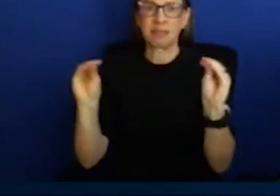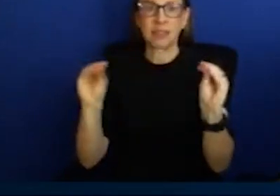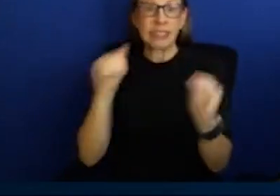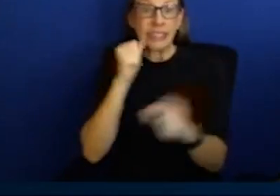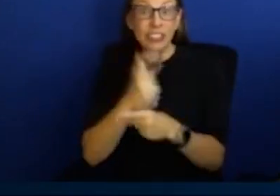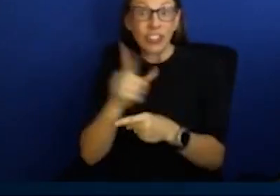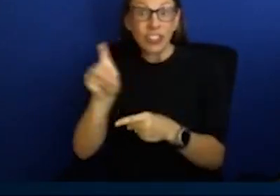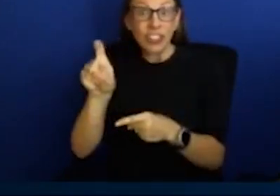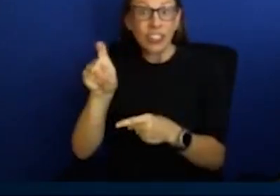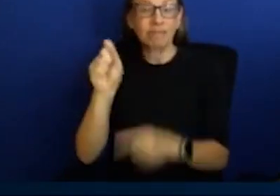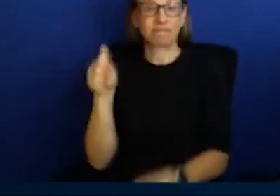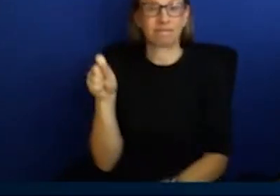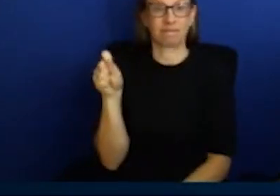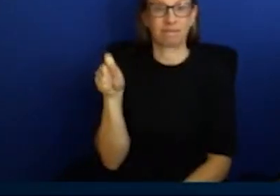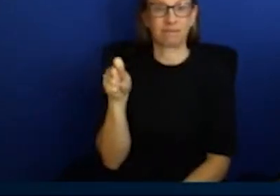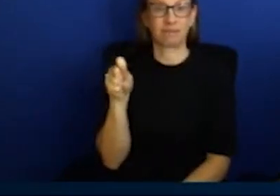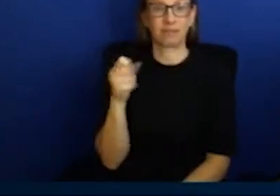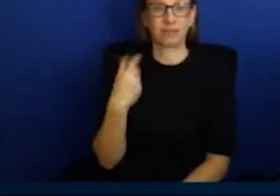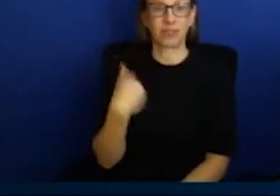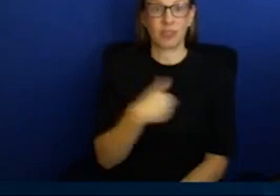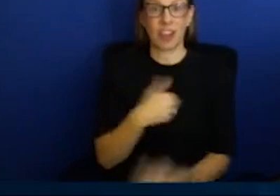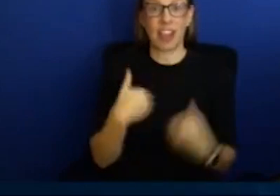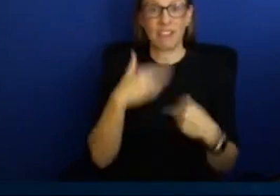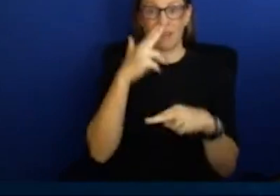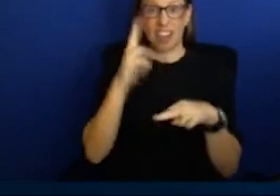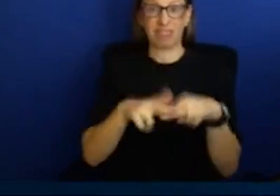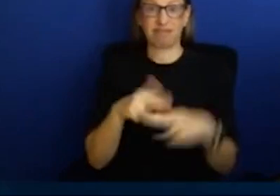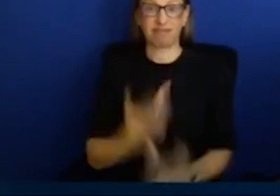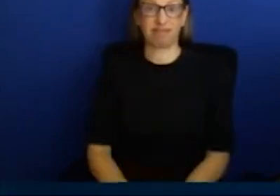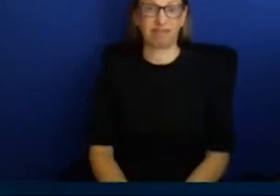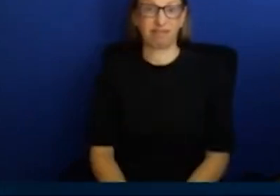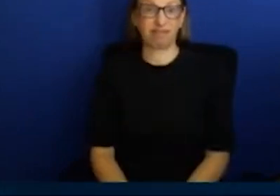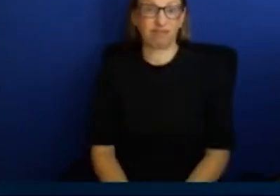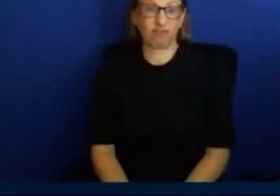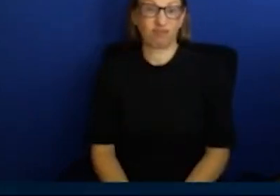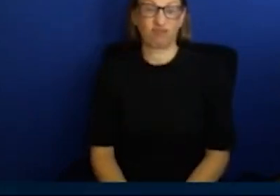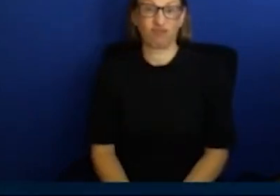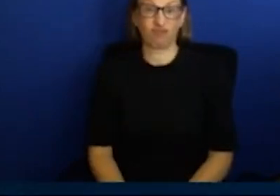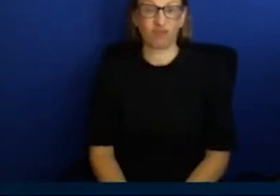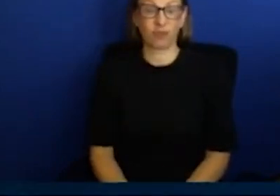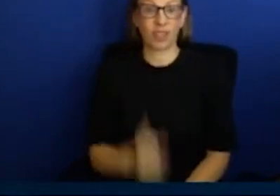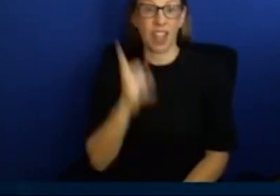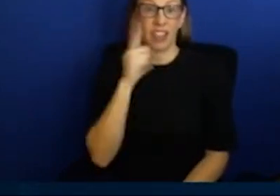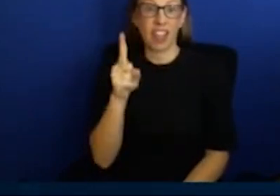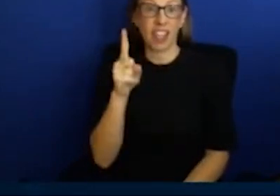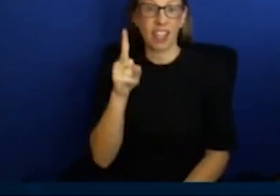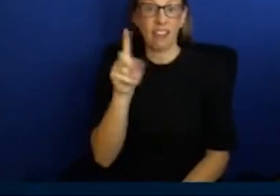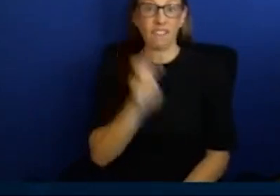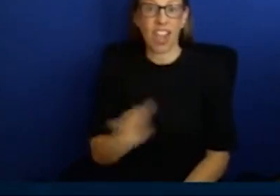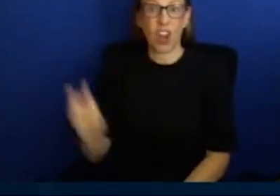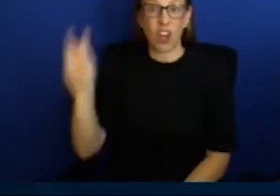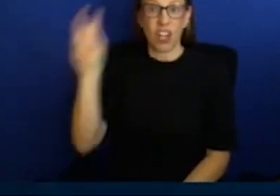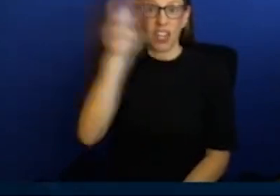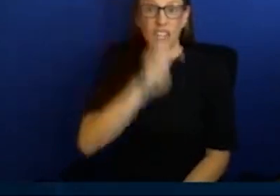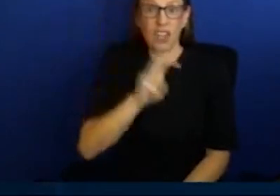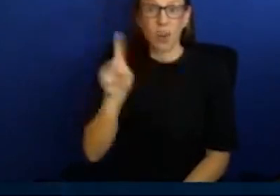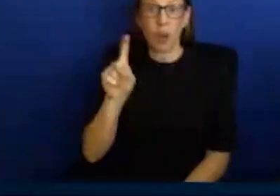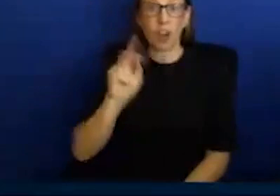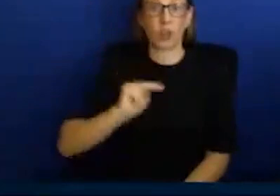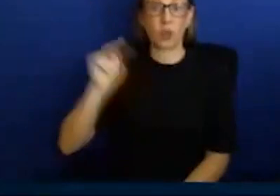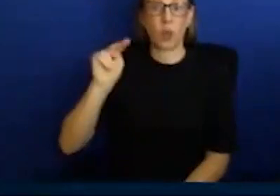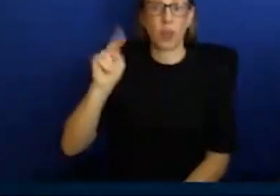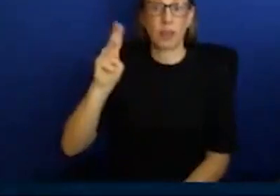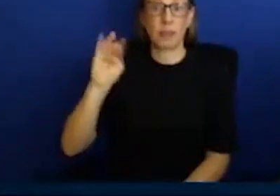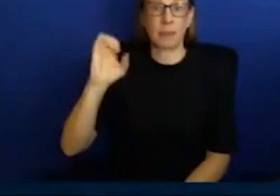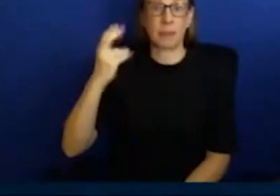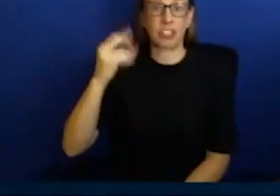Yeah, we're having fun. We're just kind of, I think we were on a ferry up in northern Michigan at that point. But, Well, yeah. happy